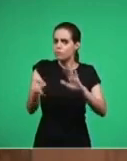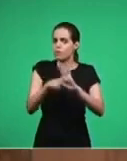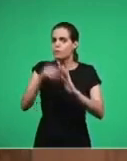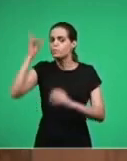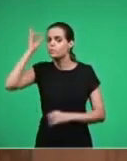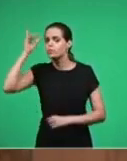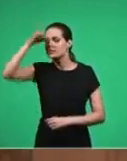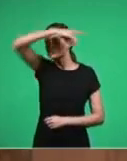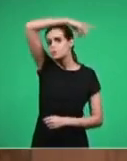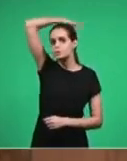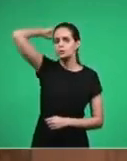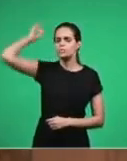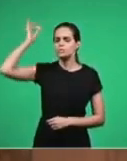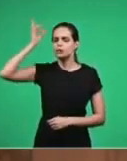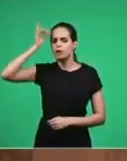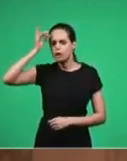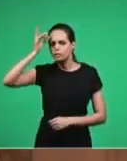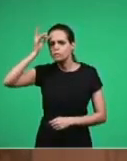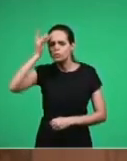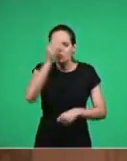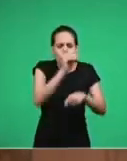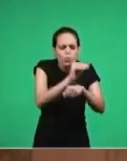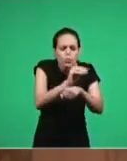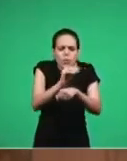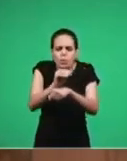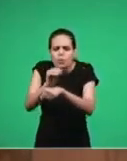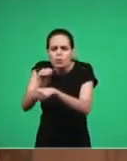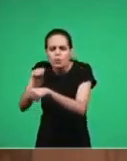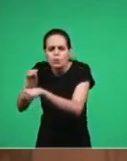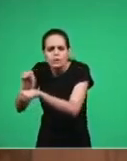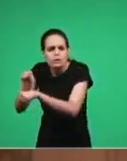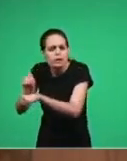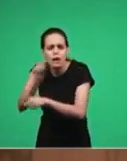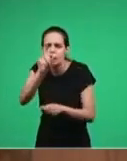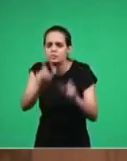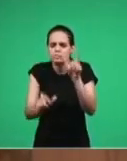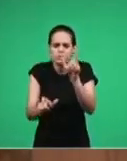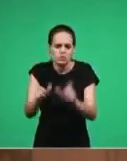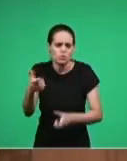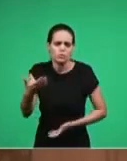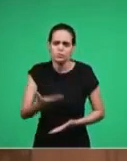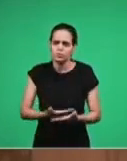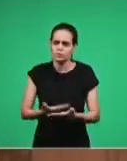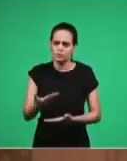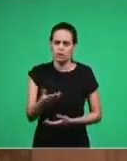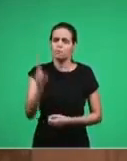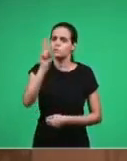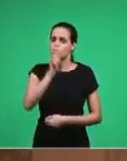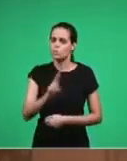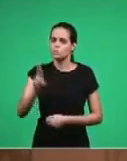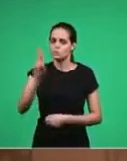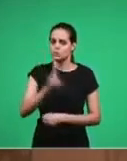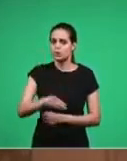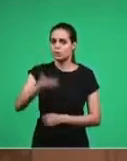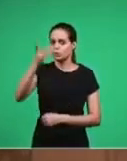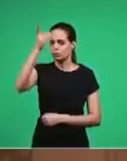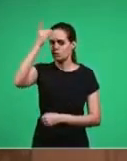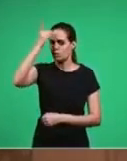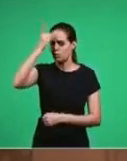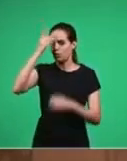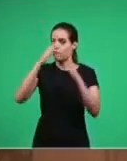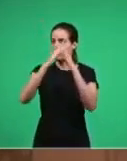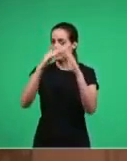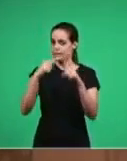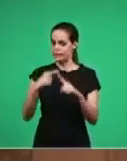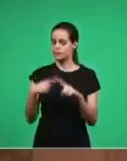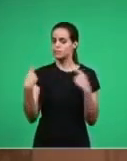represent the body of Christ through the Holy Spirit, within the Holy Spirit. And that's why we have the gifts of the